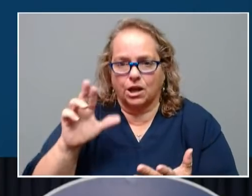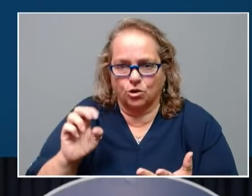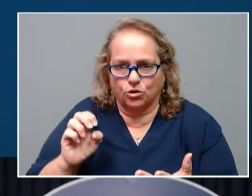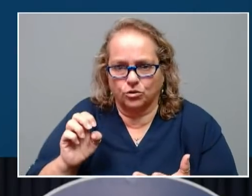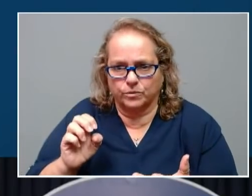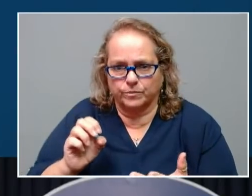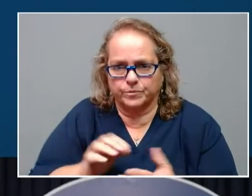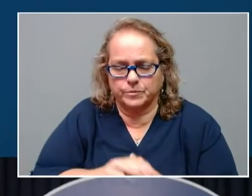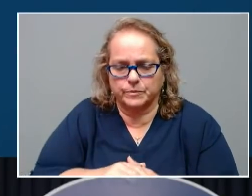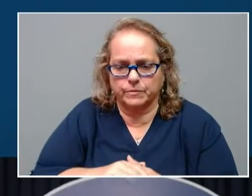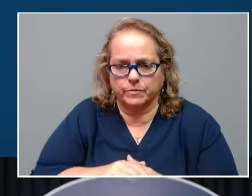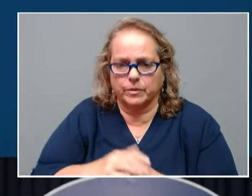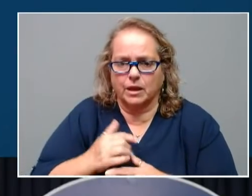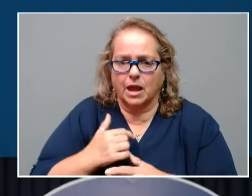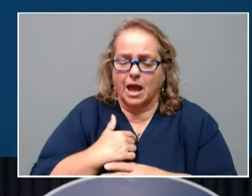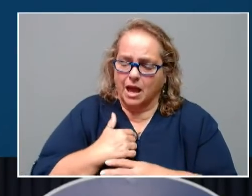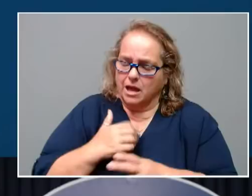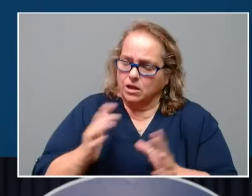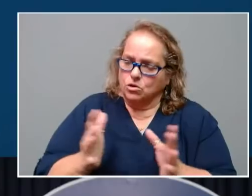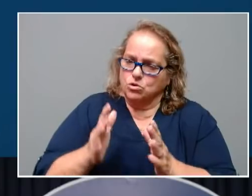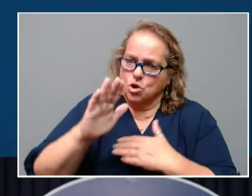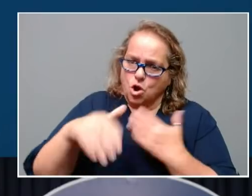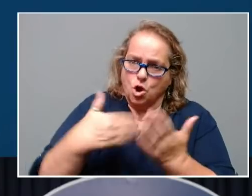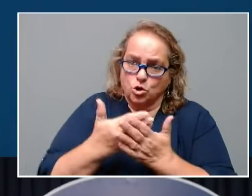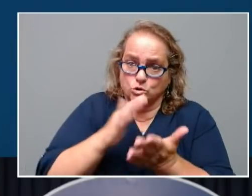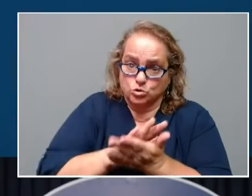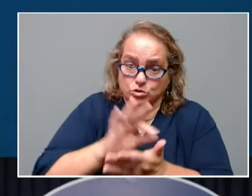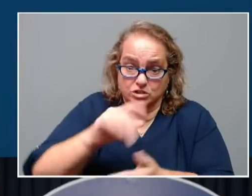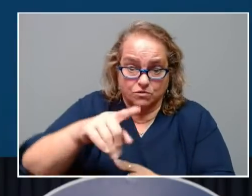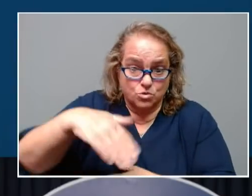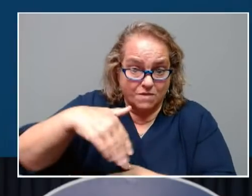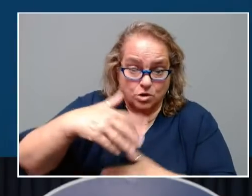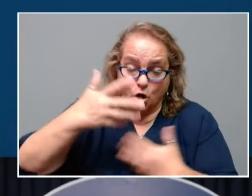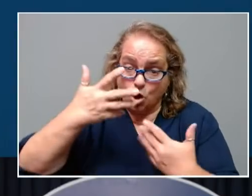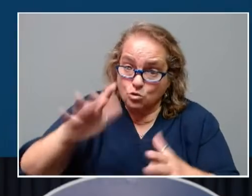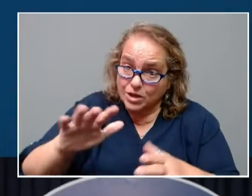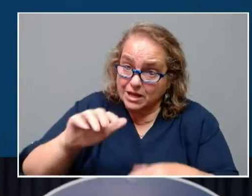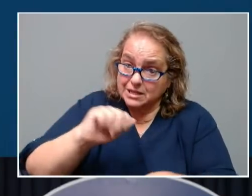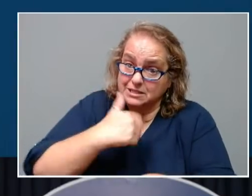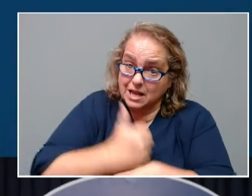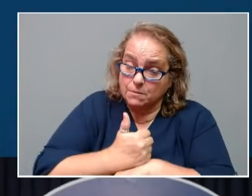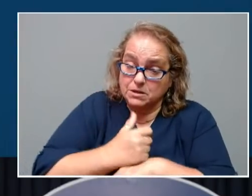all schools that haven't already instituted a mask mandate to do so.